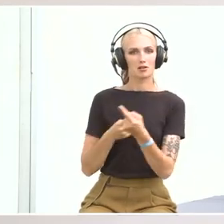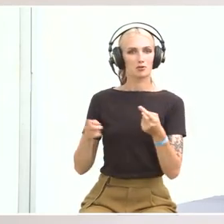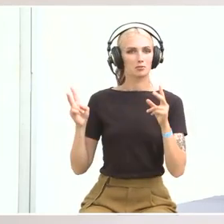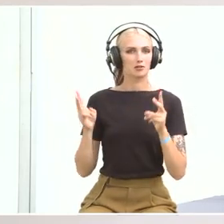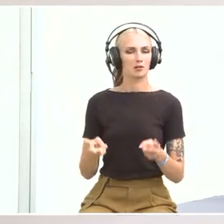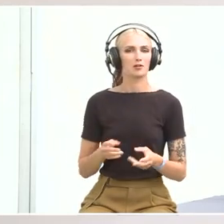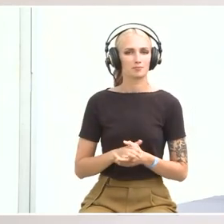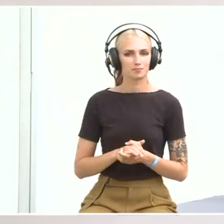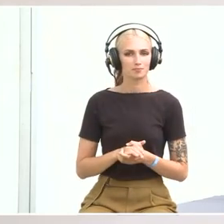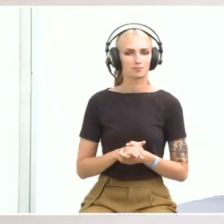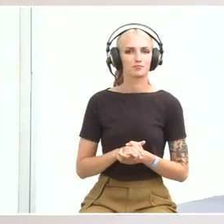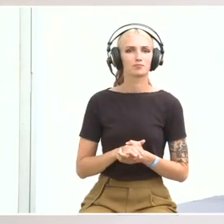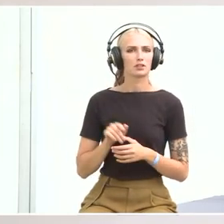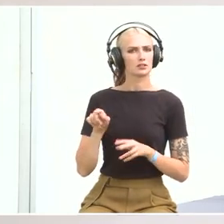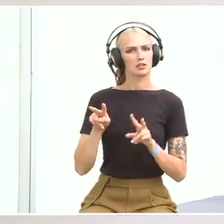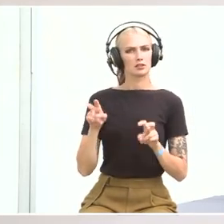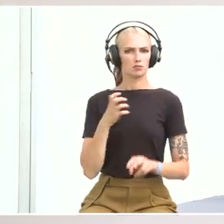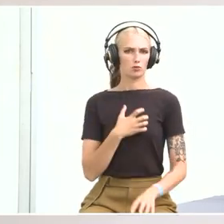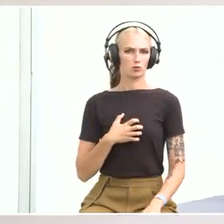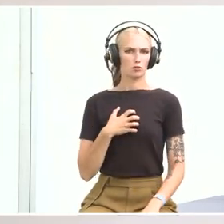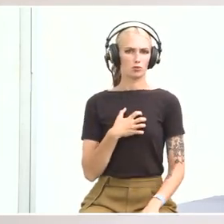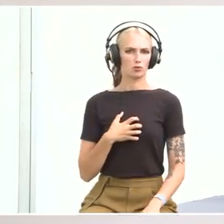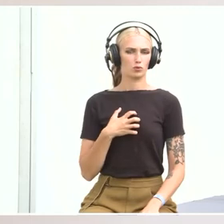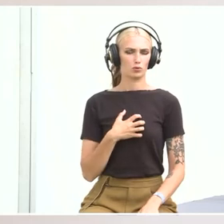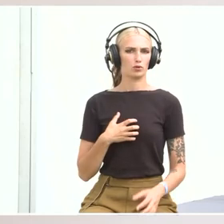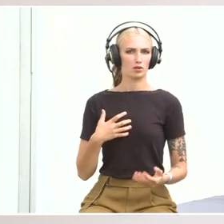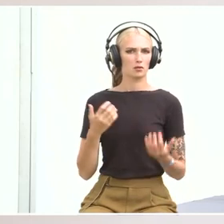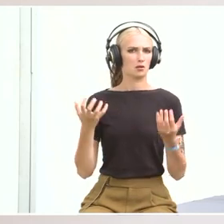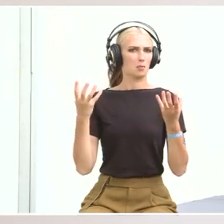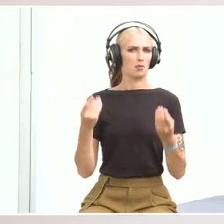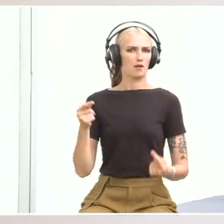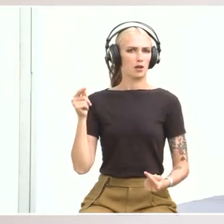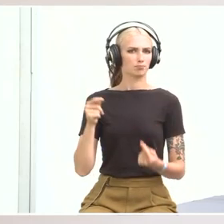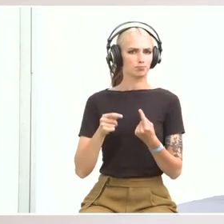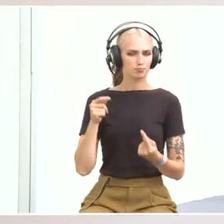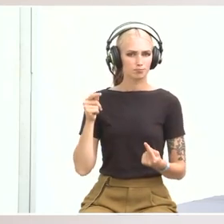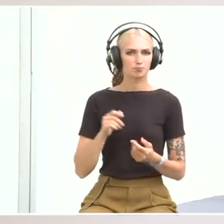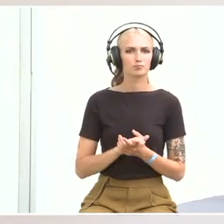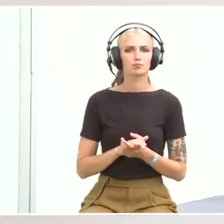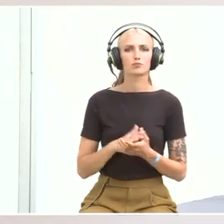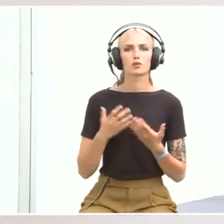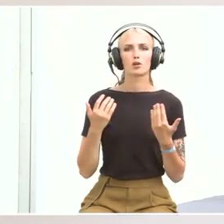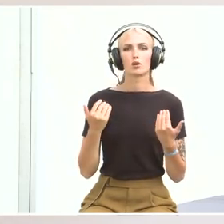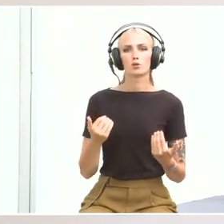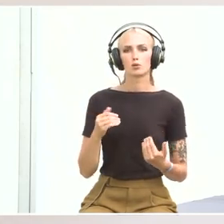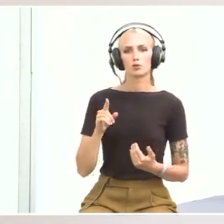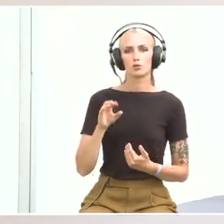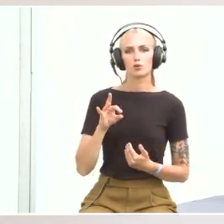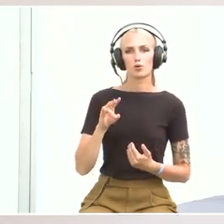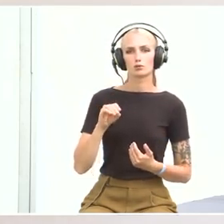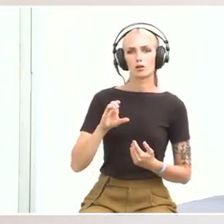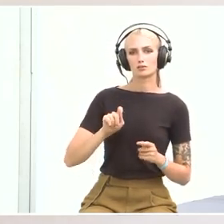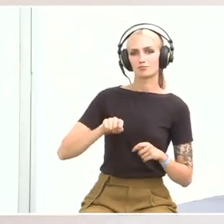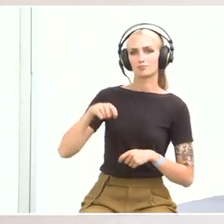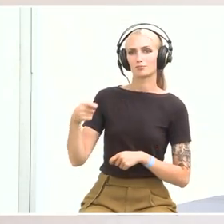Important and timely topic. I will hand the mic over to Jonas Keiding Lindholm, who